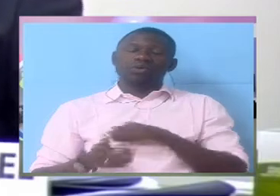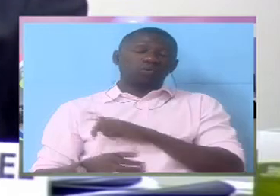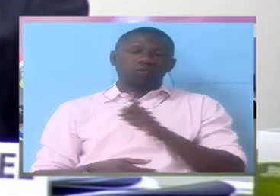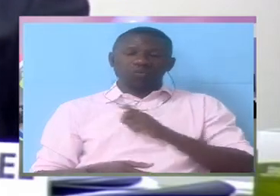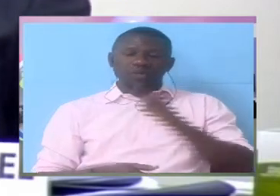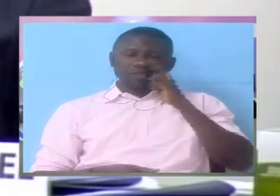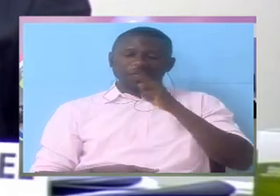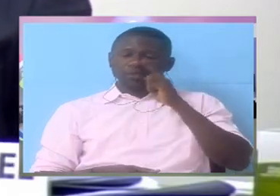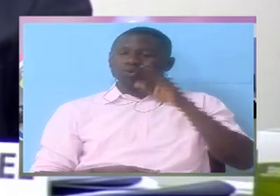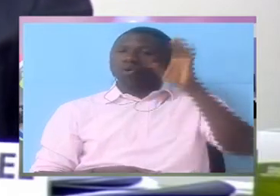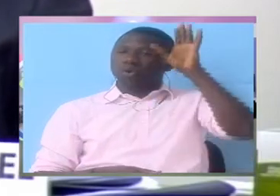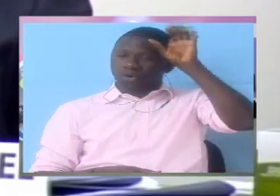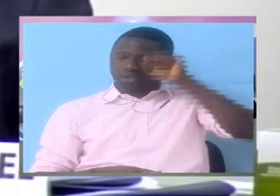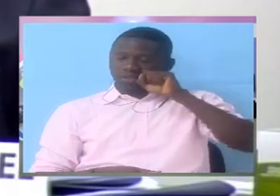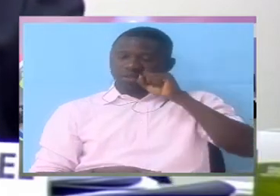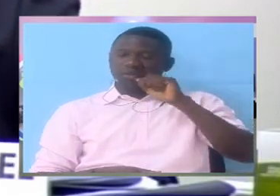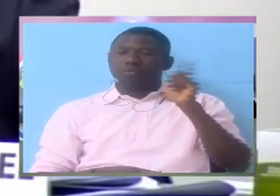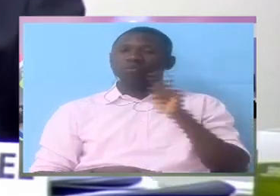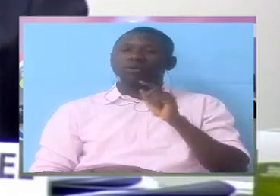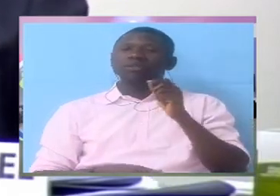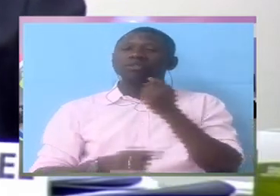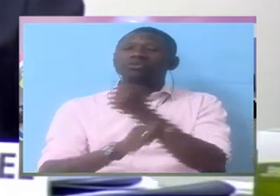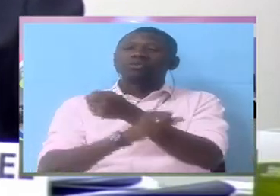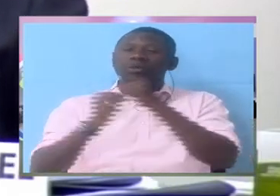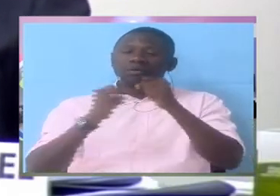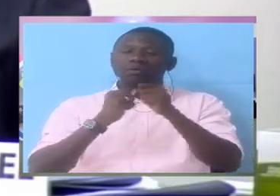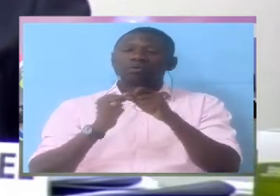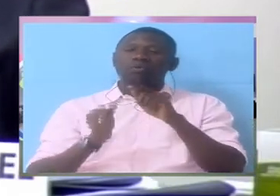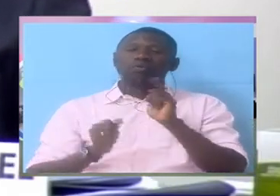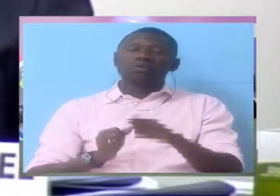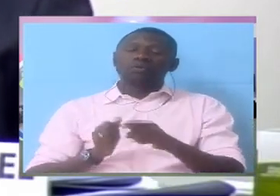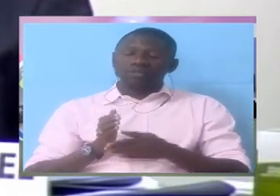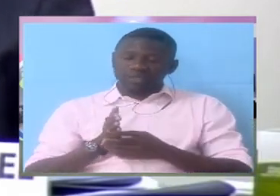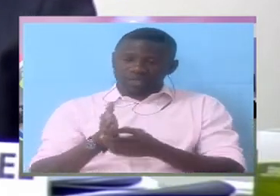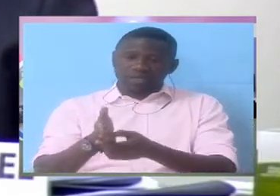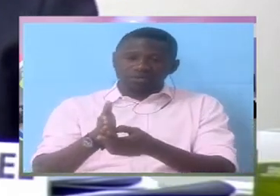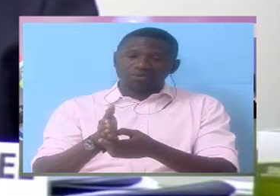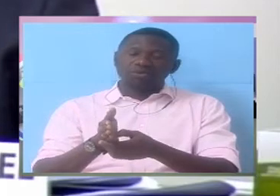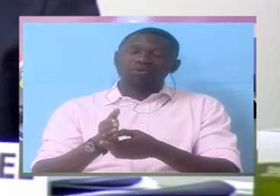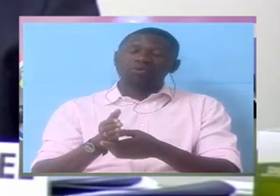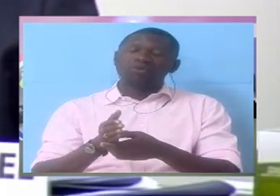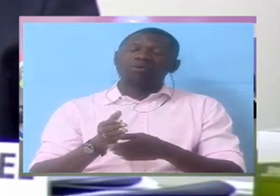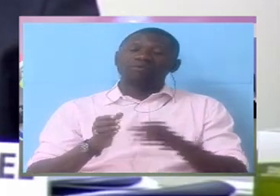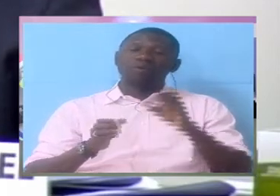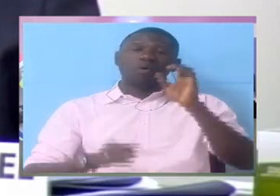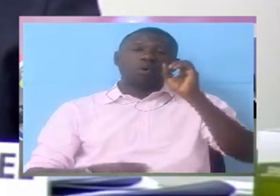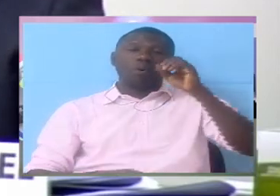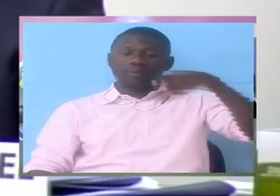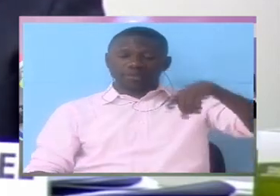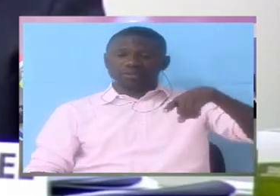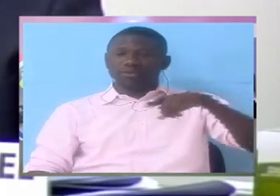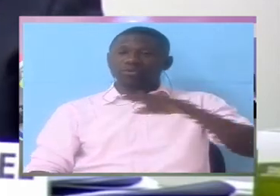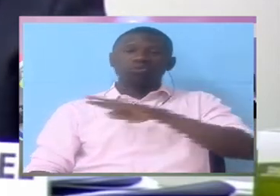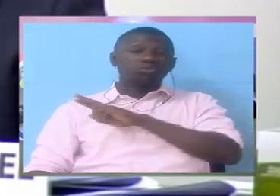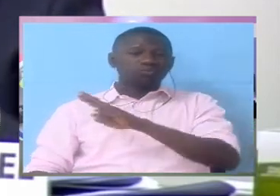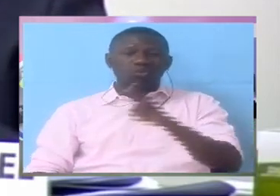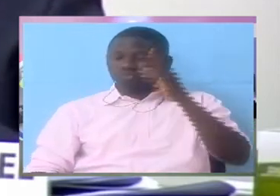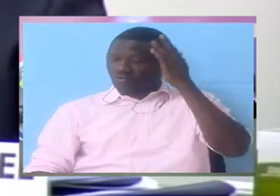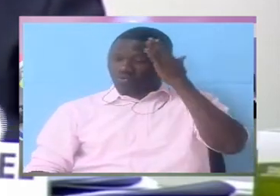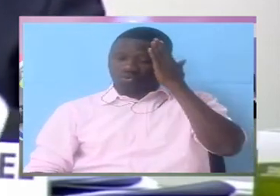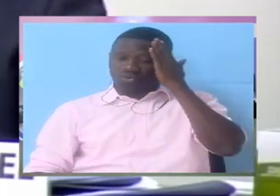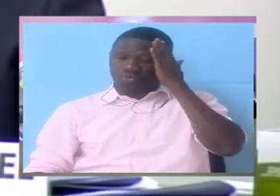to understand under what circumstances would the director of operations not know. You gave us one example, which